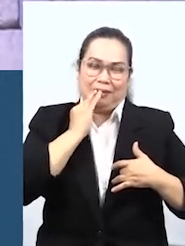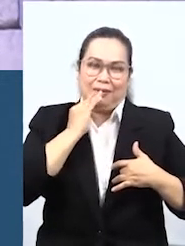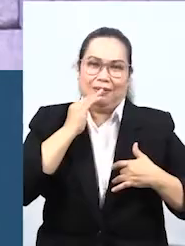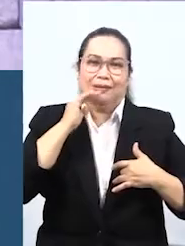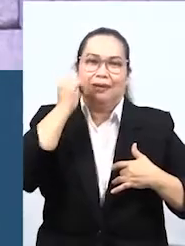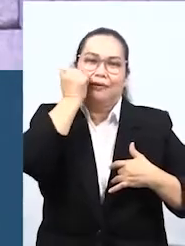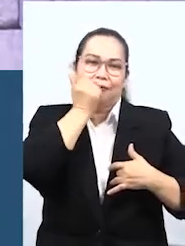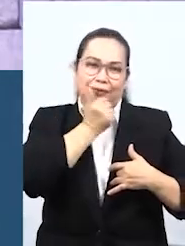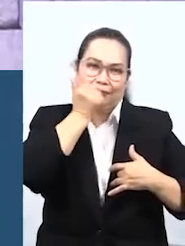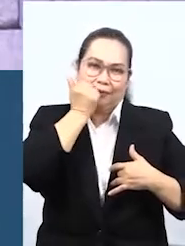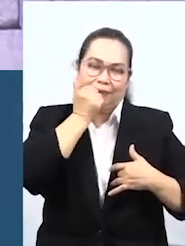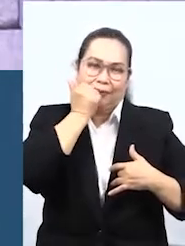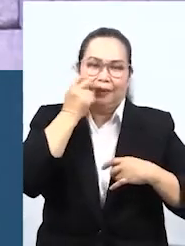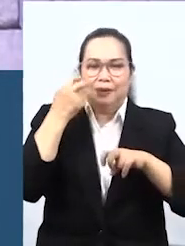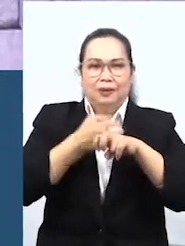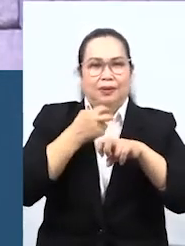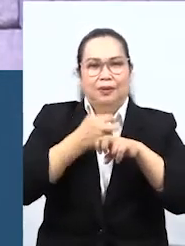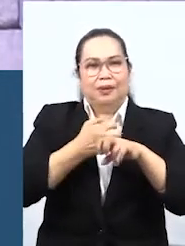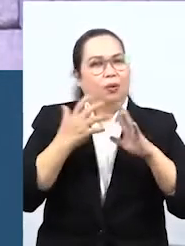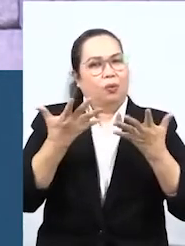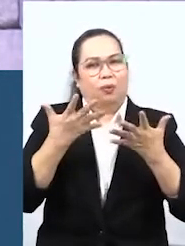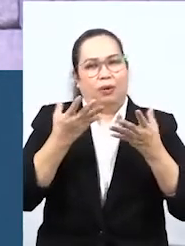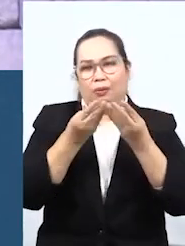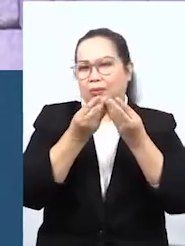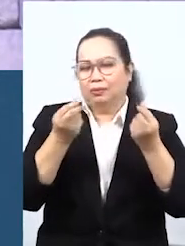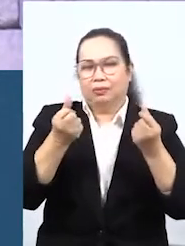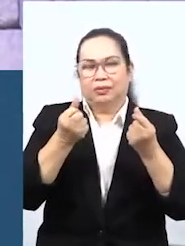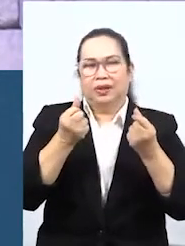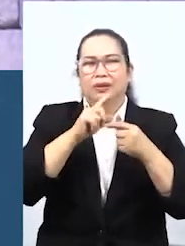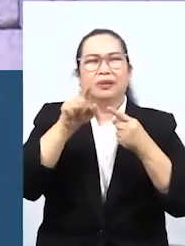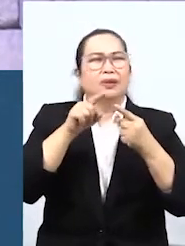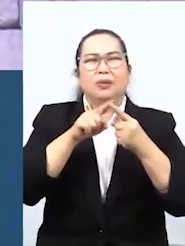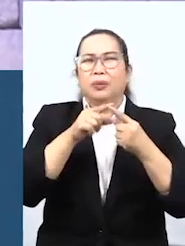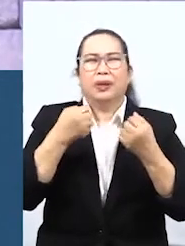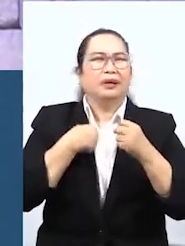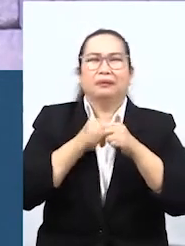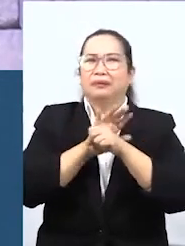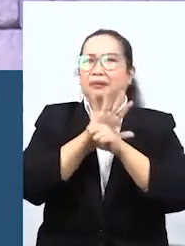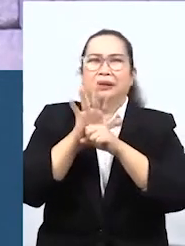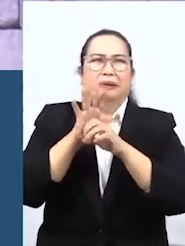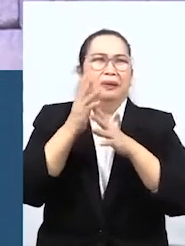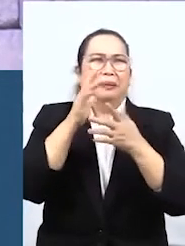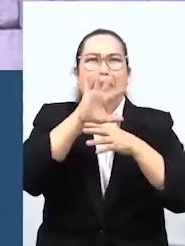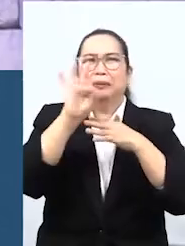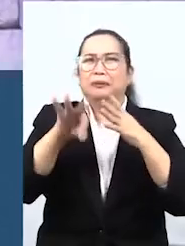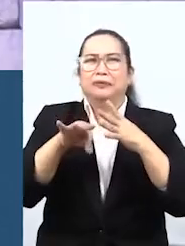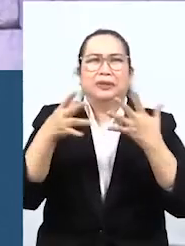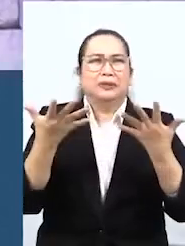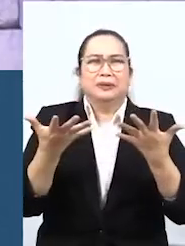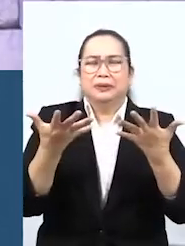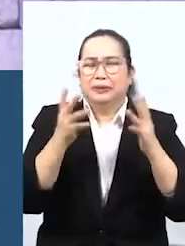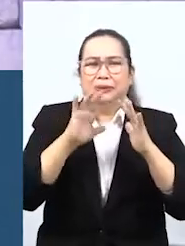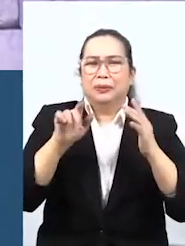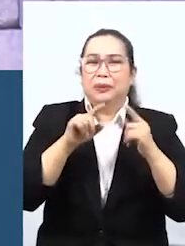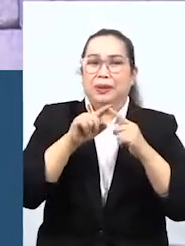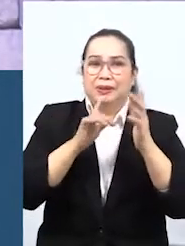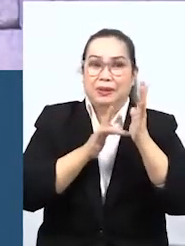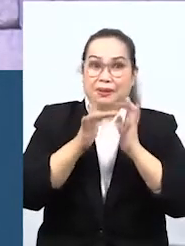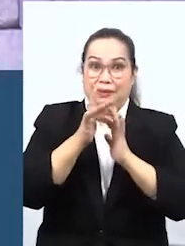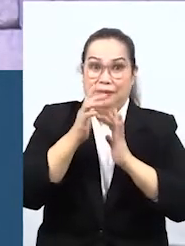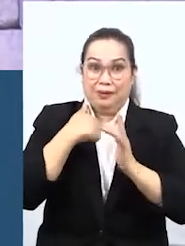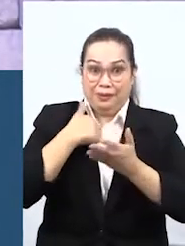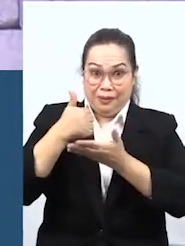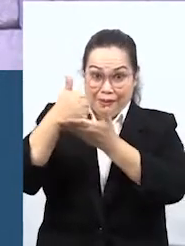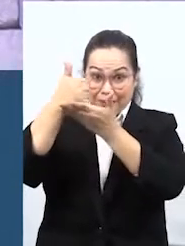when things hard There's no ins Parang Kailan matatapos ito Panginoong Diyos so Jesus is helping